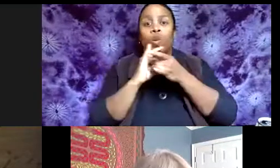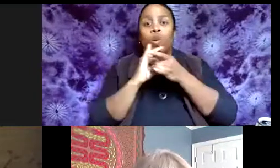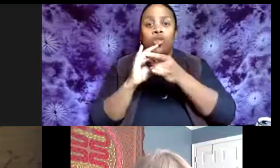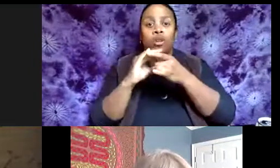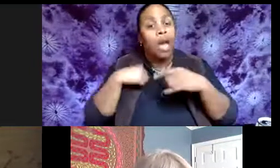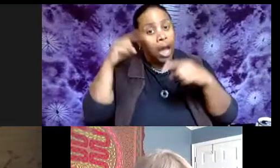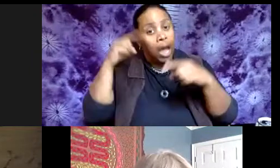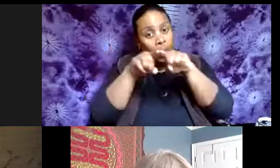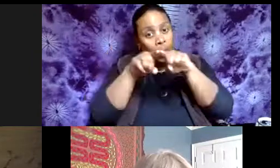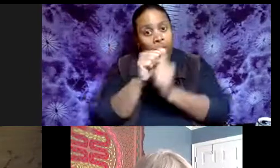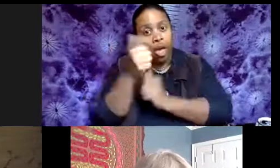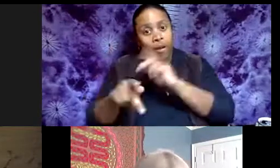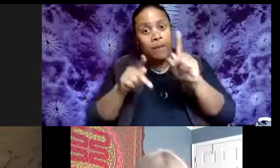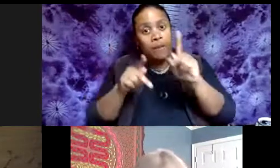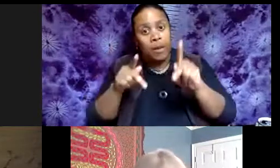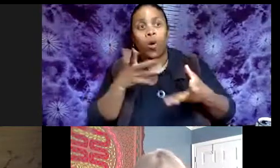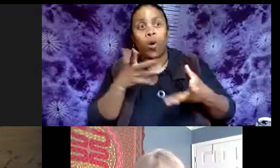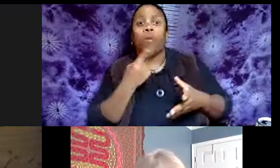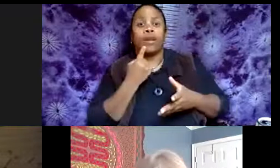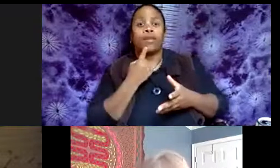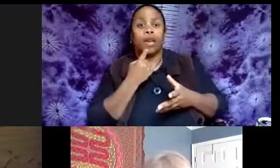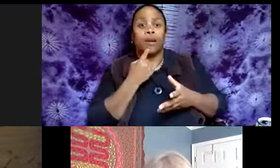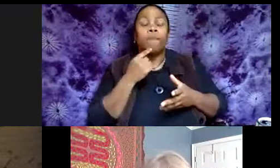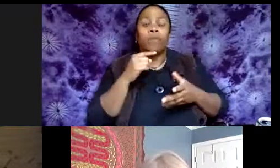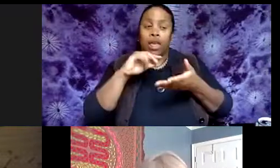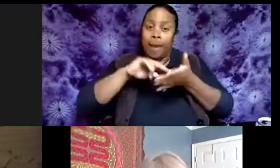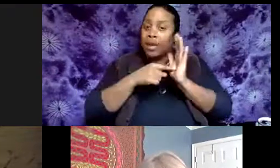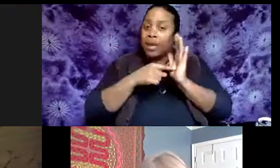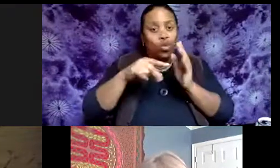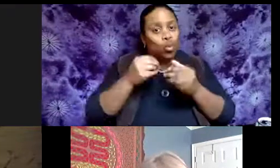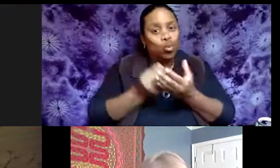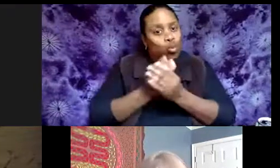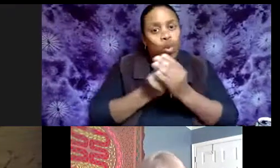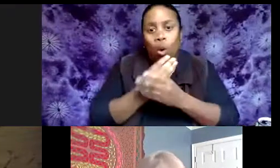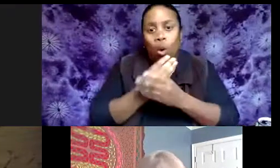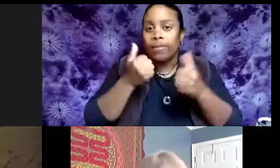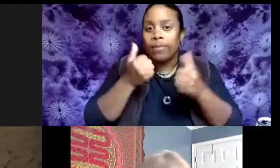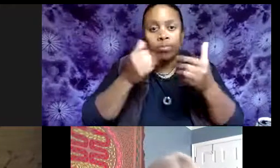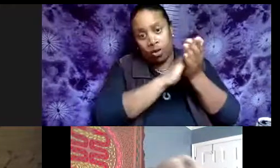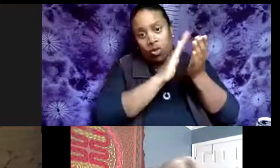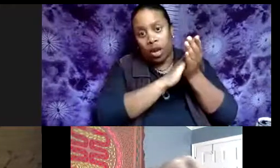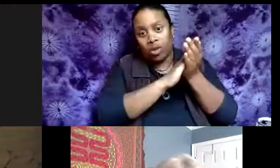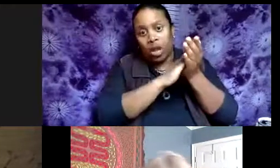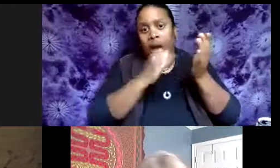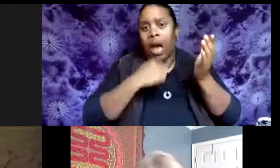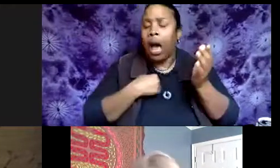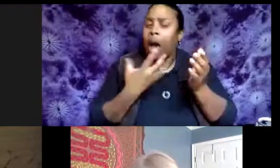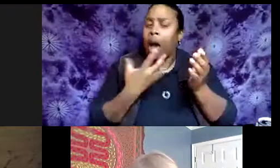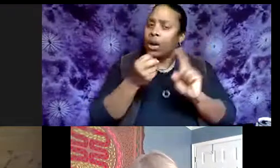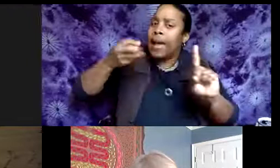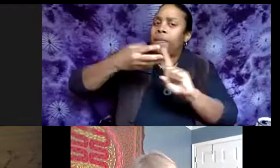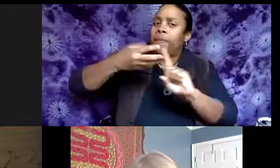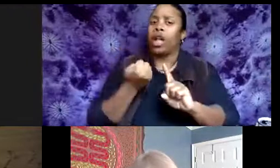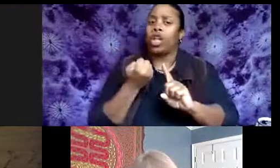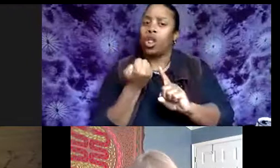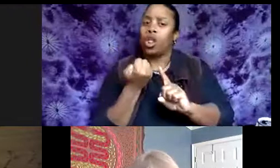it, that is a sign that you are growing. And so congratulations for that. I want to expand on that just a little bit and say that